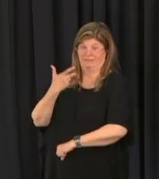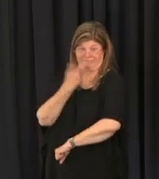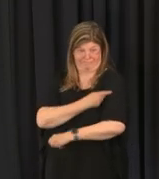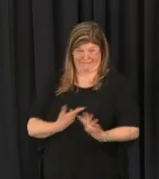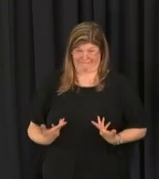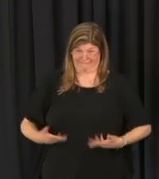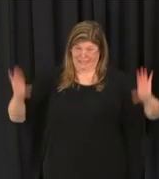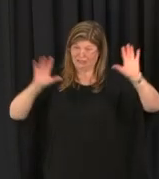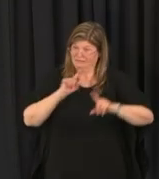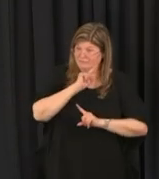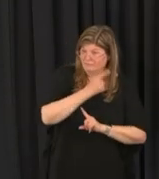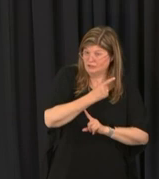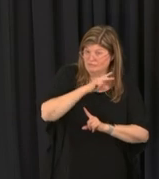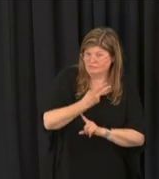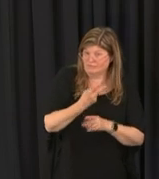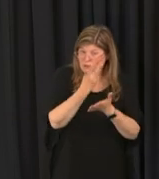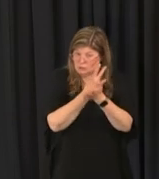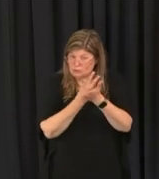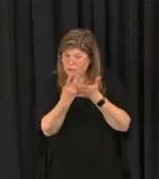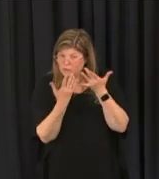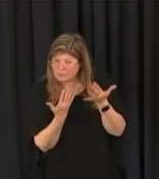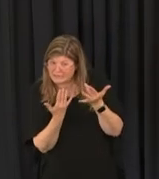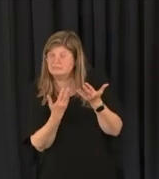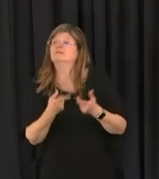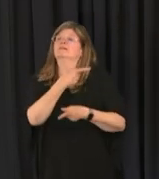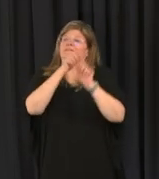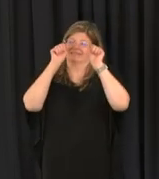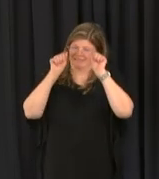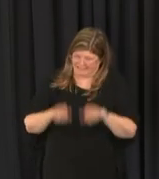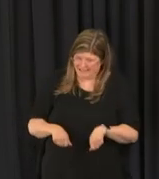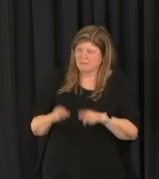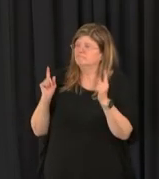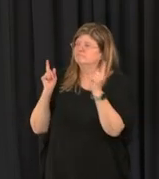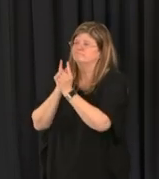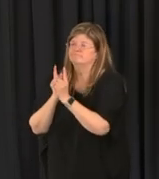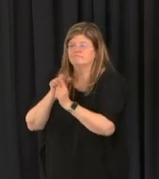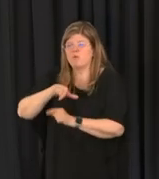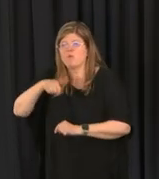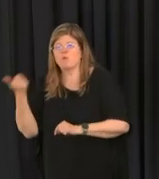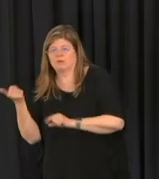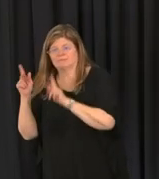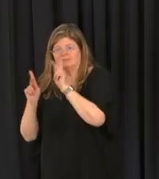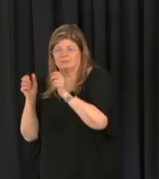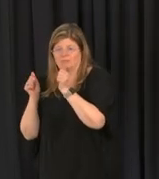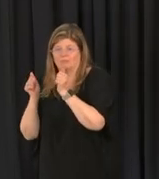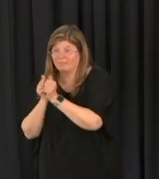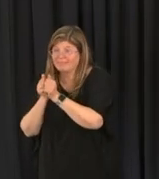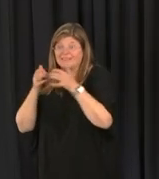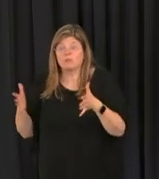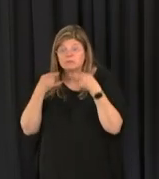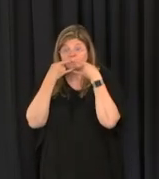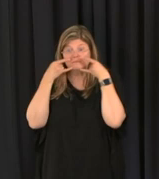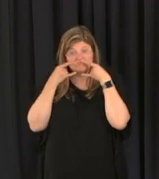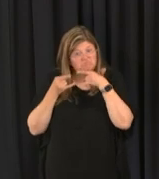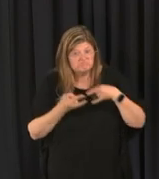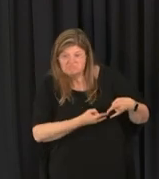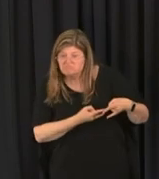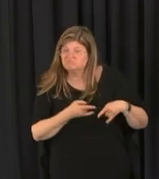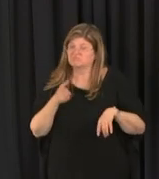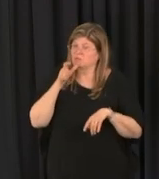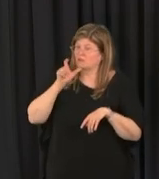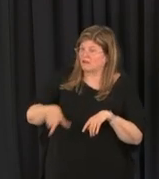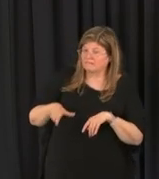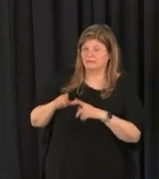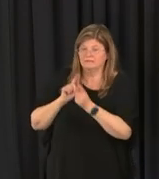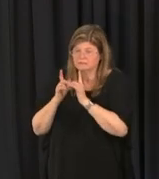other fully vaccinated people indoors without wearing masks or physical distancing. That allowance is related to